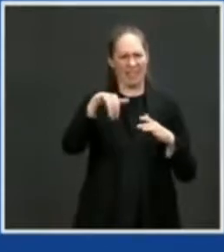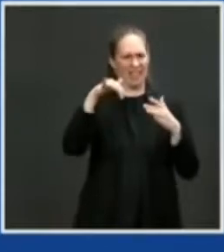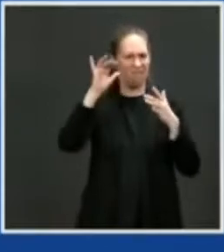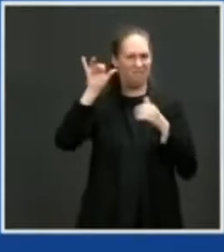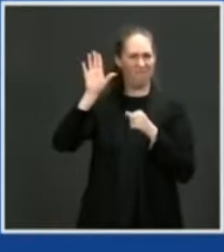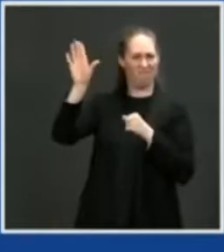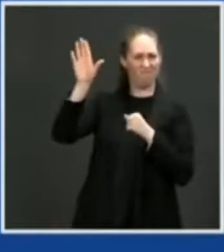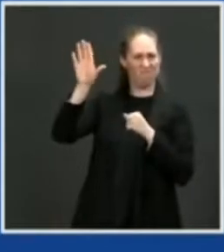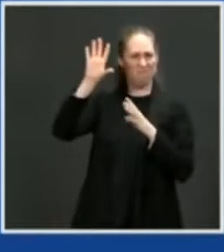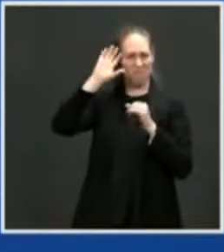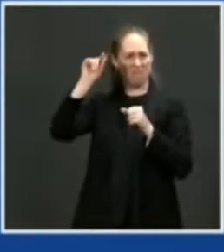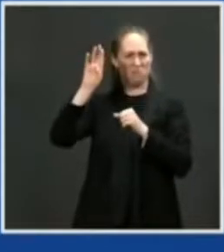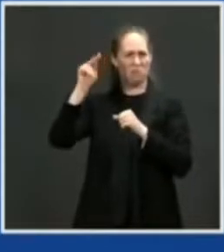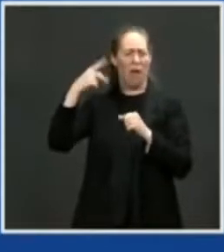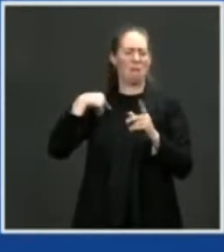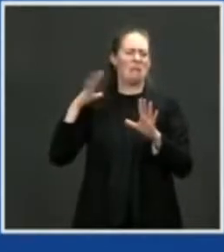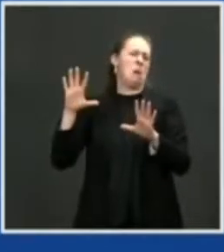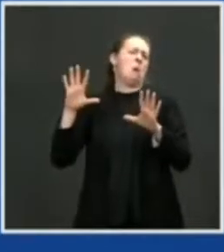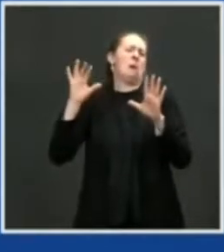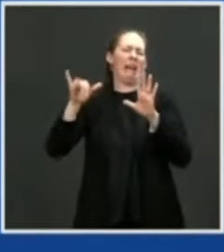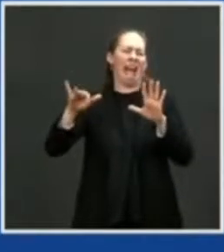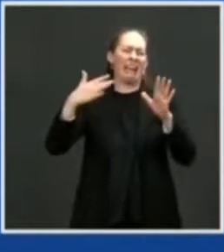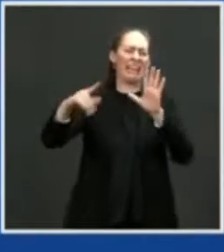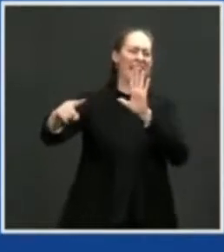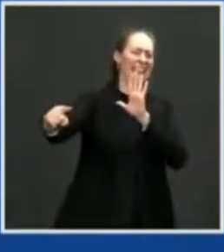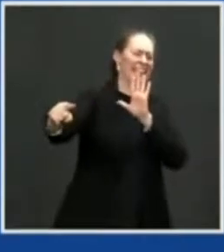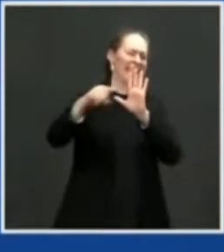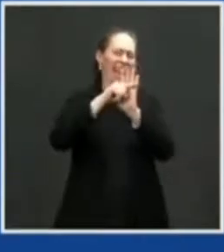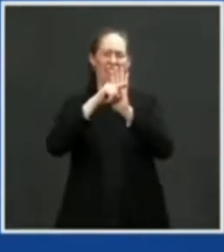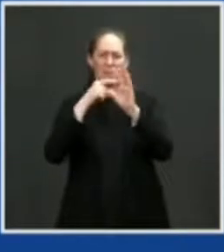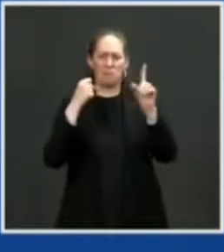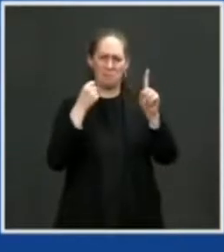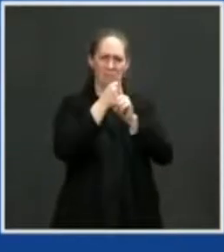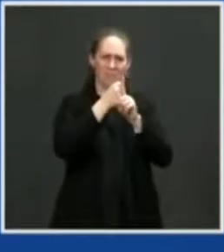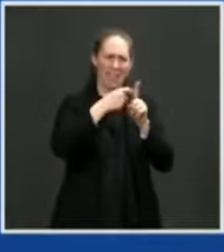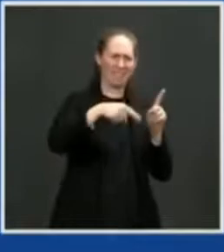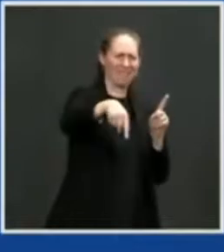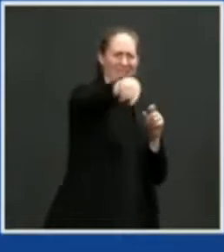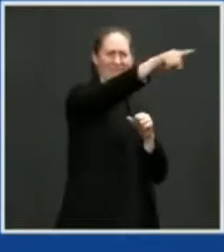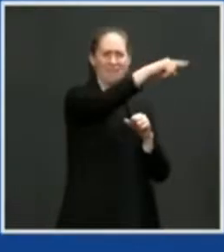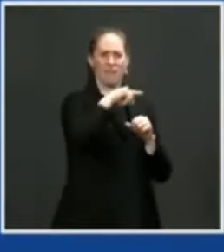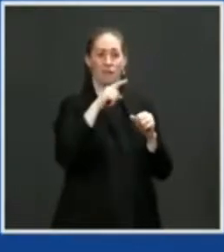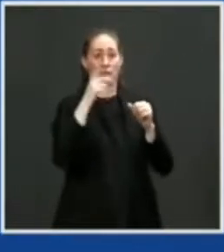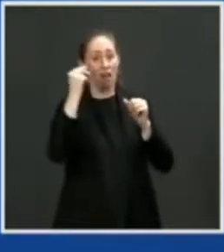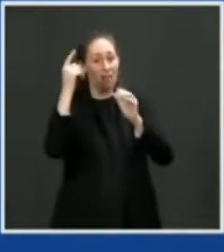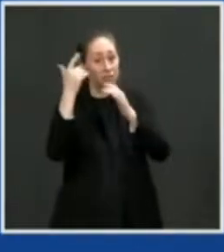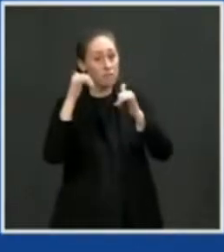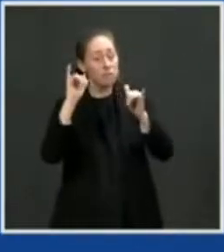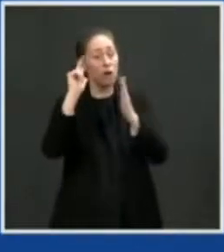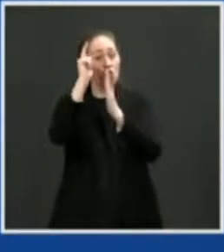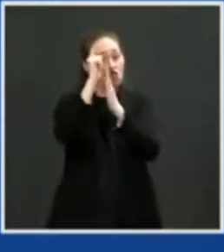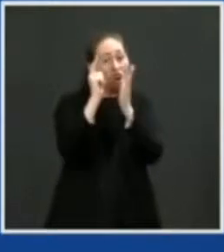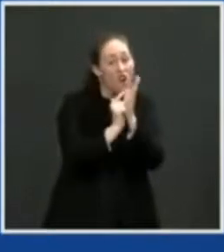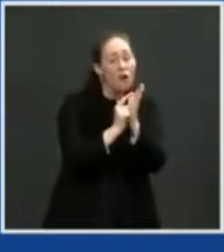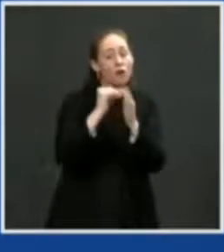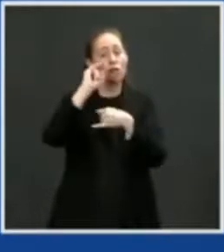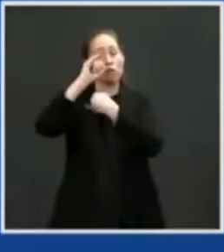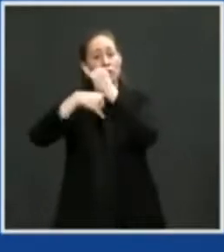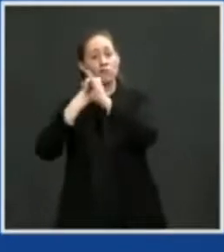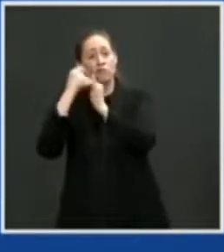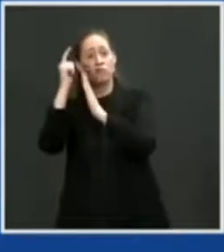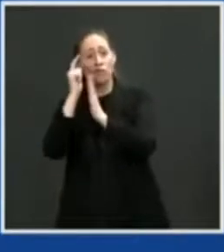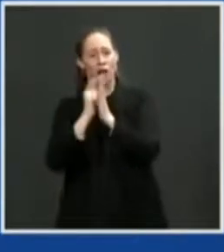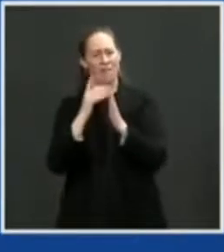an incredibly negative impact on the law, Orange man bad. international On that law, wall. as well as on human